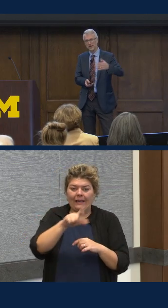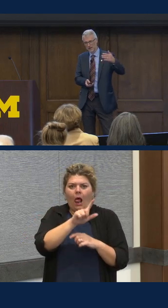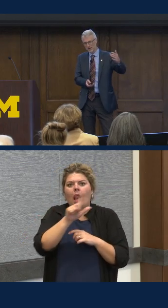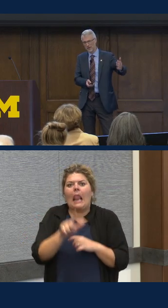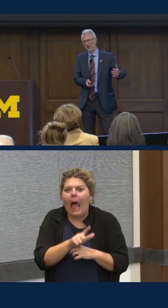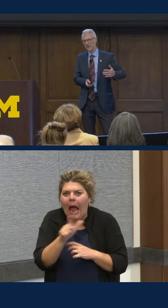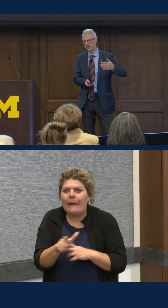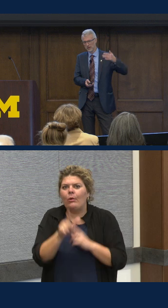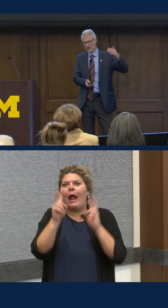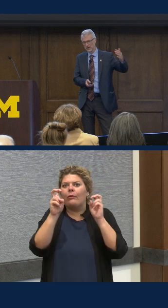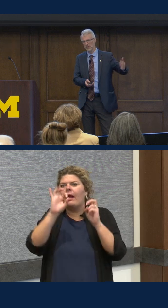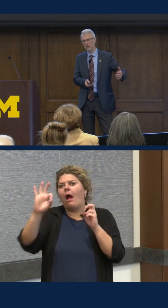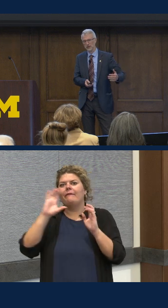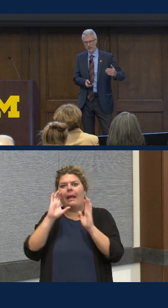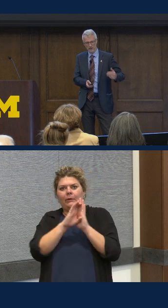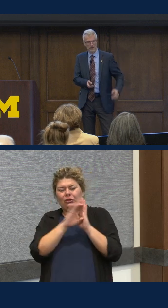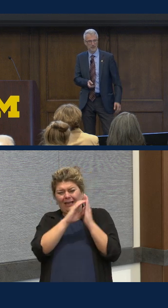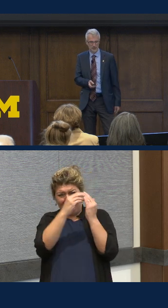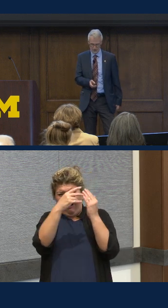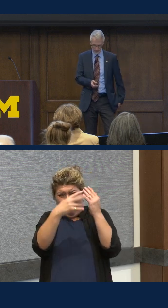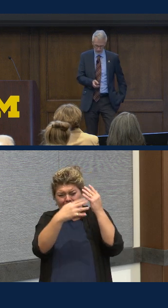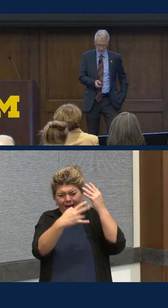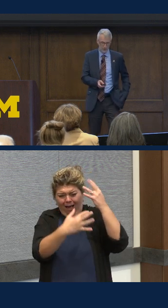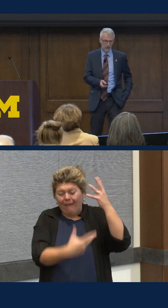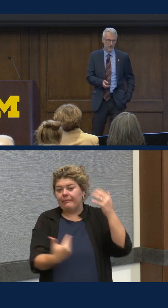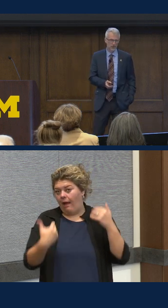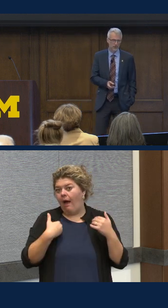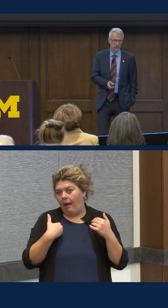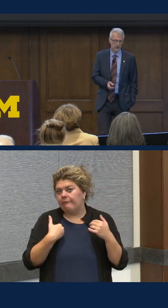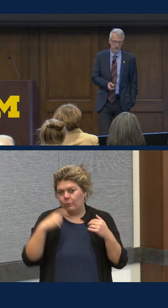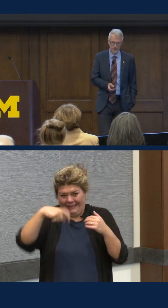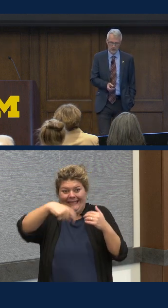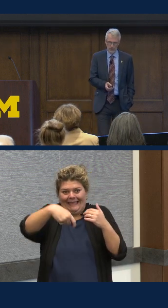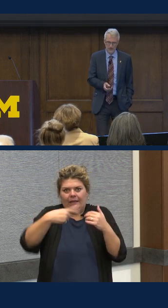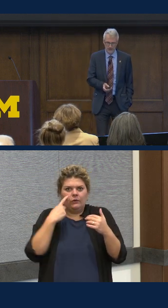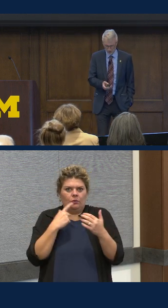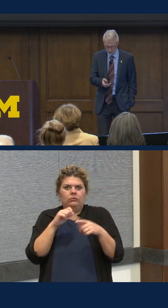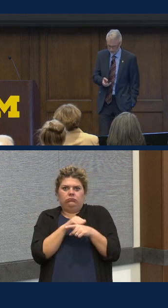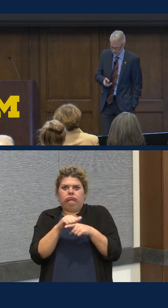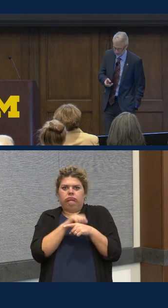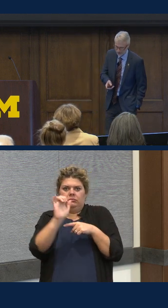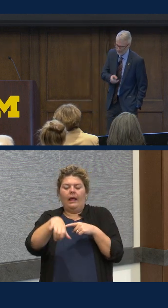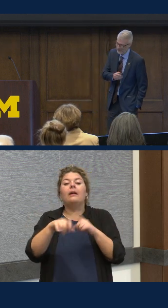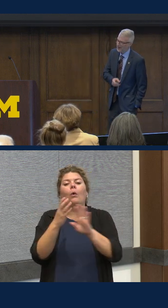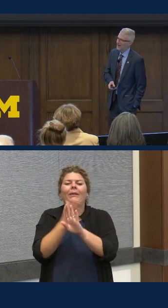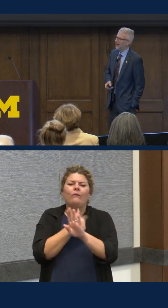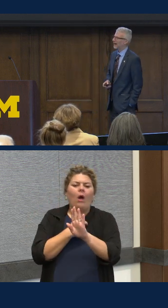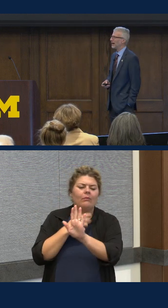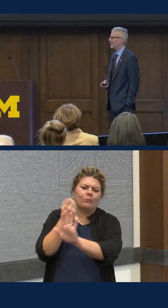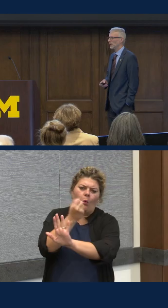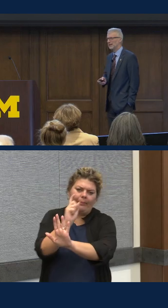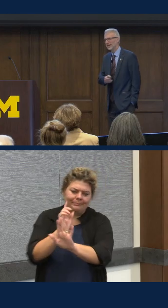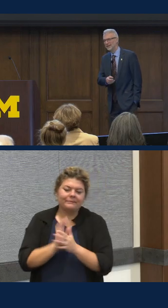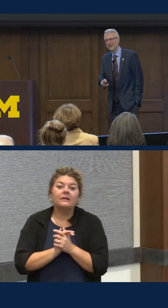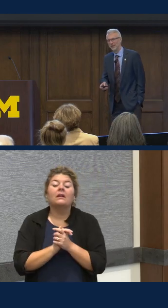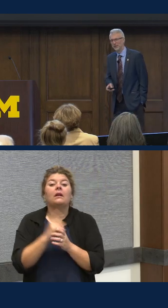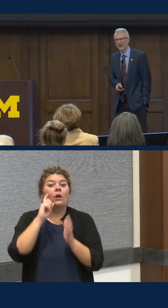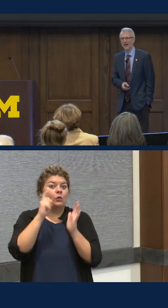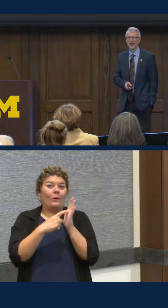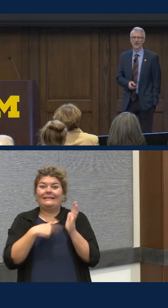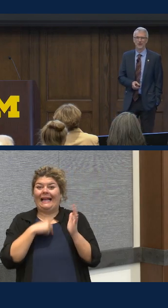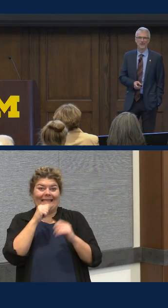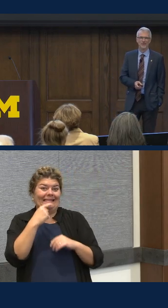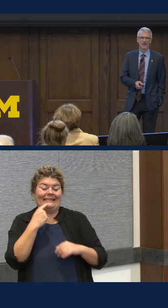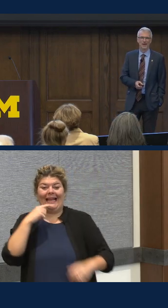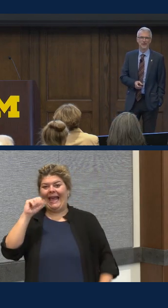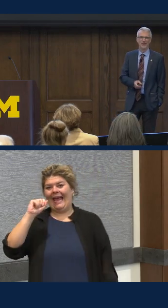do this, and there are thankfully a growing number of libraries of images. And one thing we learned from this process, before I go on, notice I didn't say the word